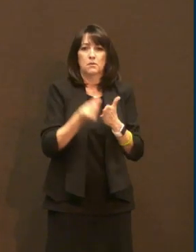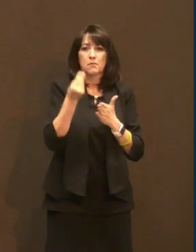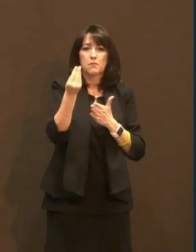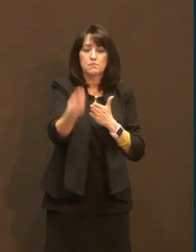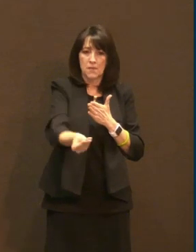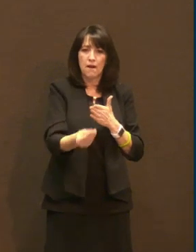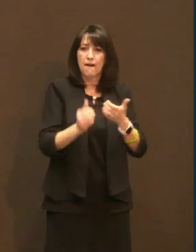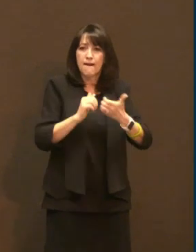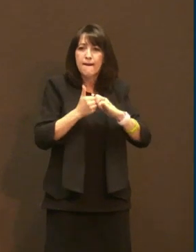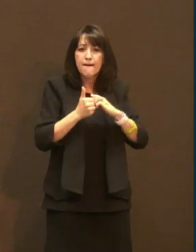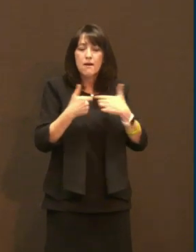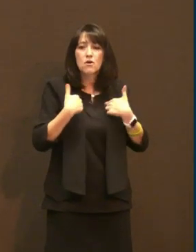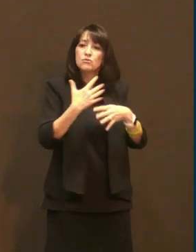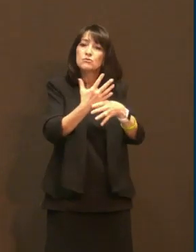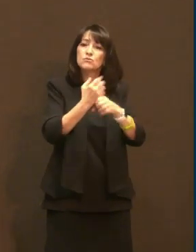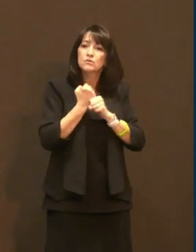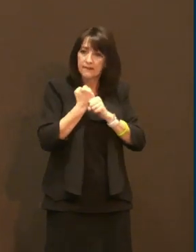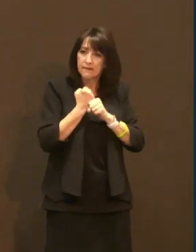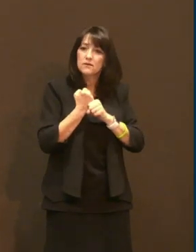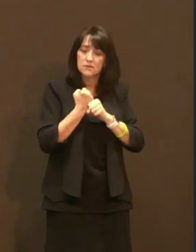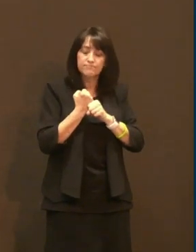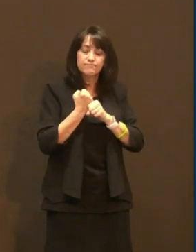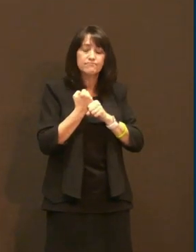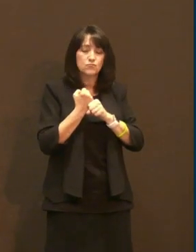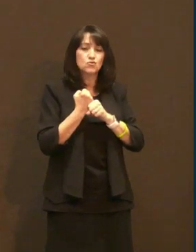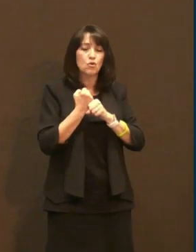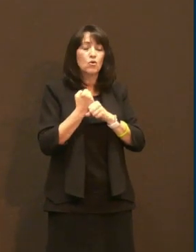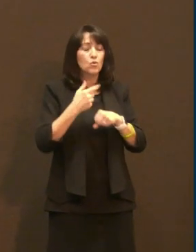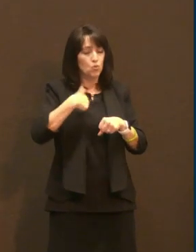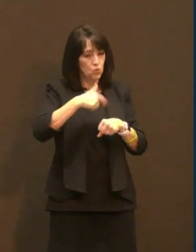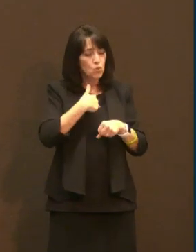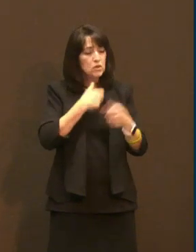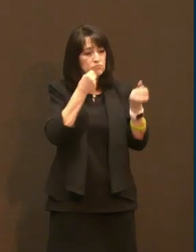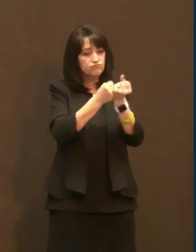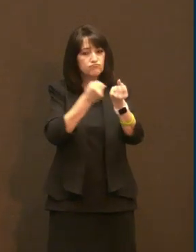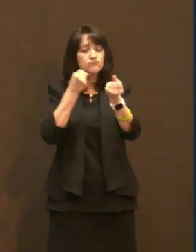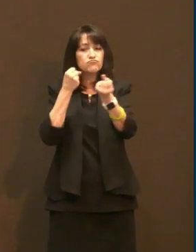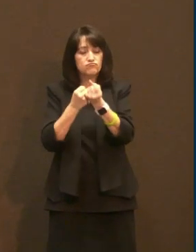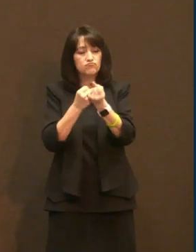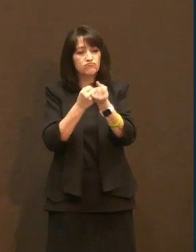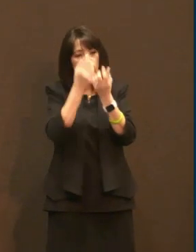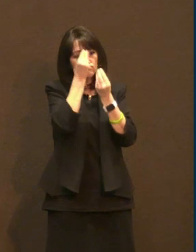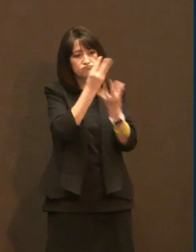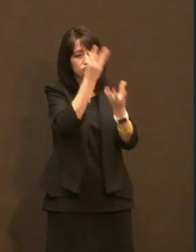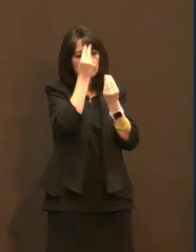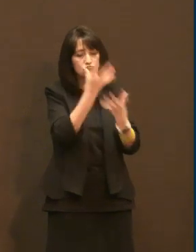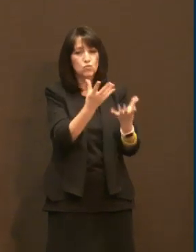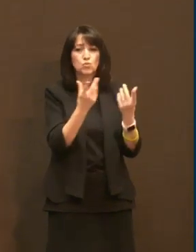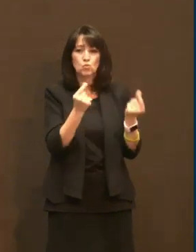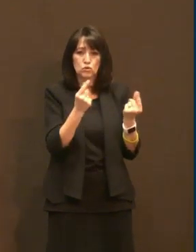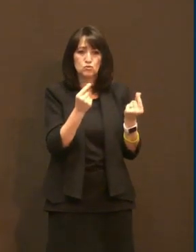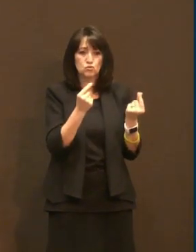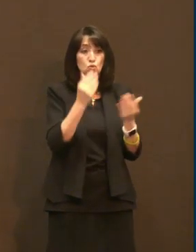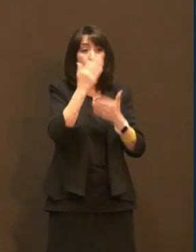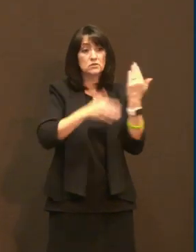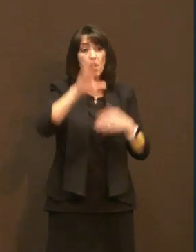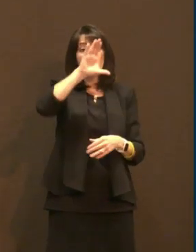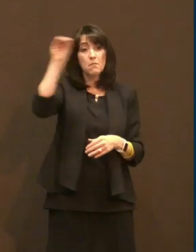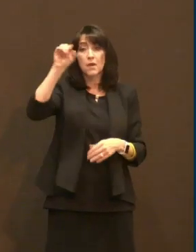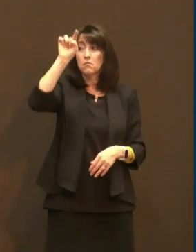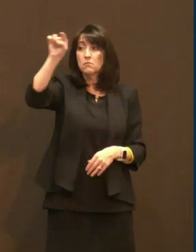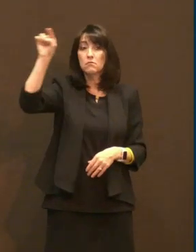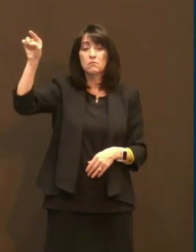is for businesses to go directly business to business with. We've received a lot of offers from vendors to assist over the